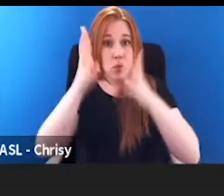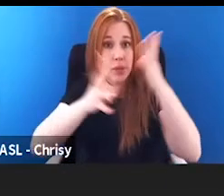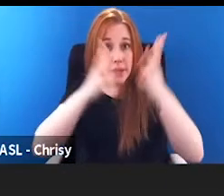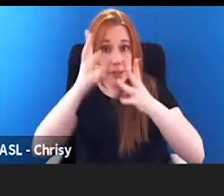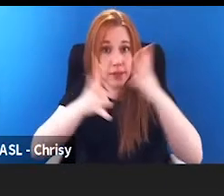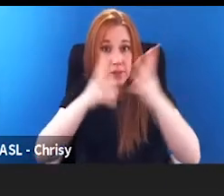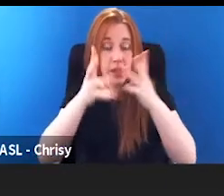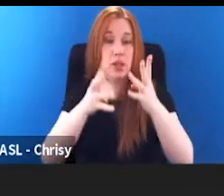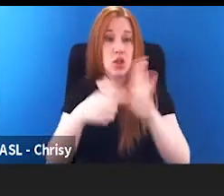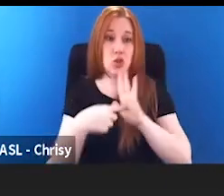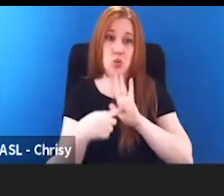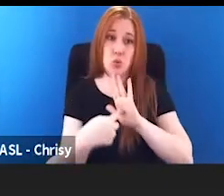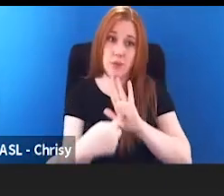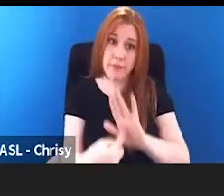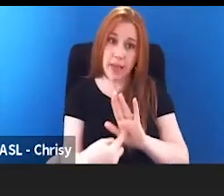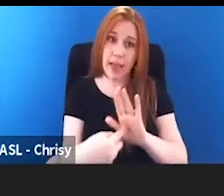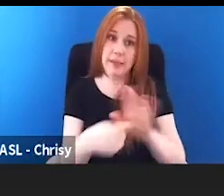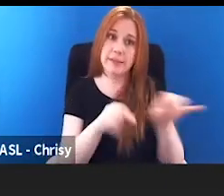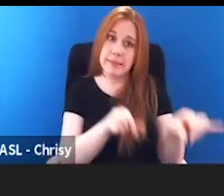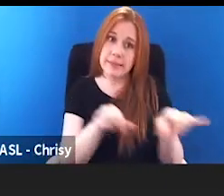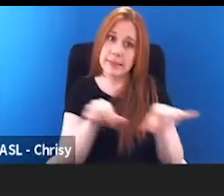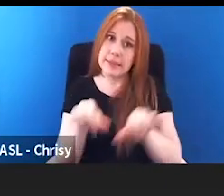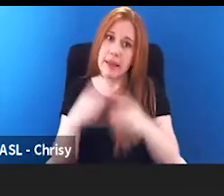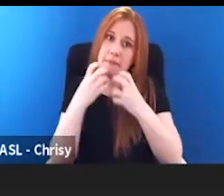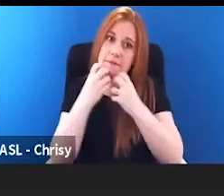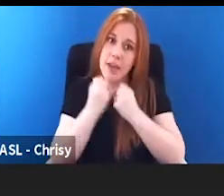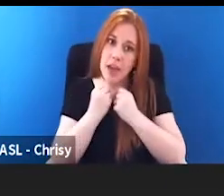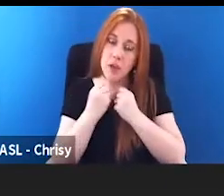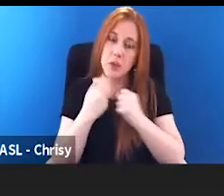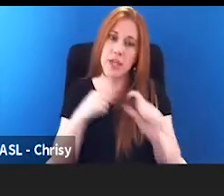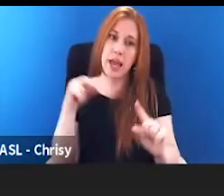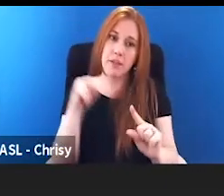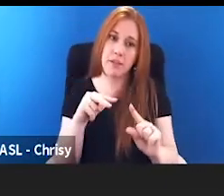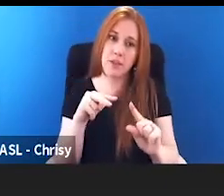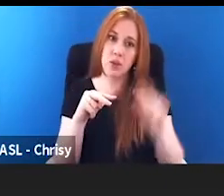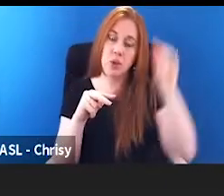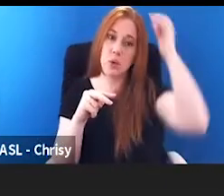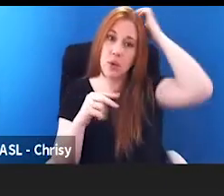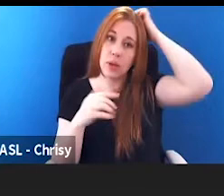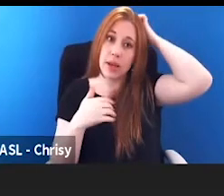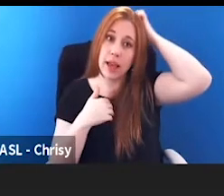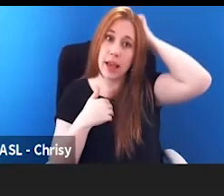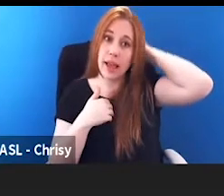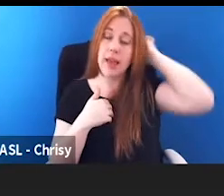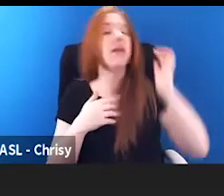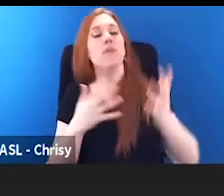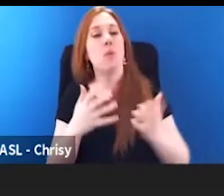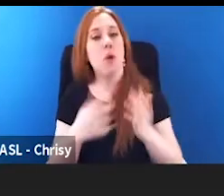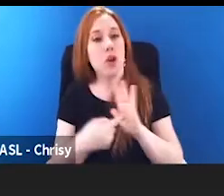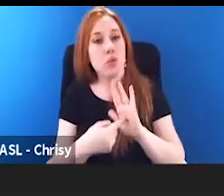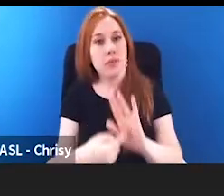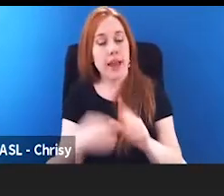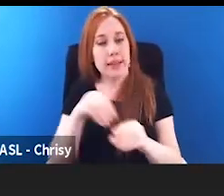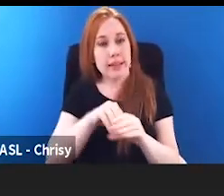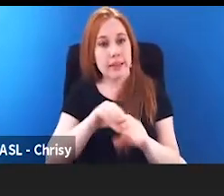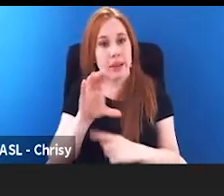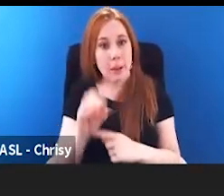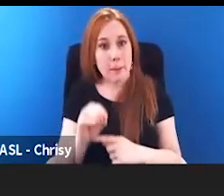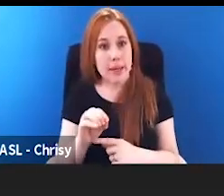to reflect the same values that I do and have and want to reflect within the company, that's